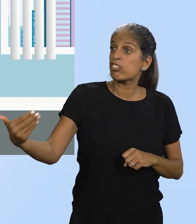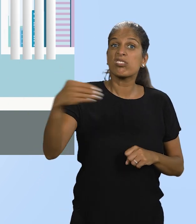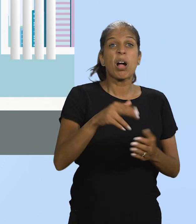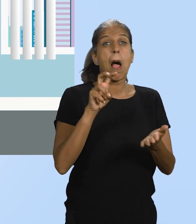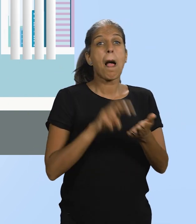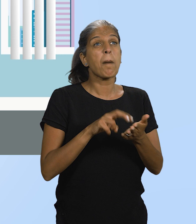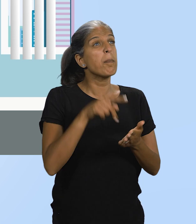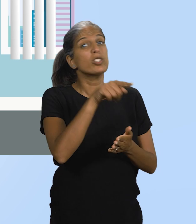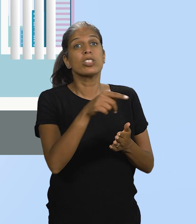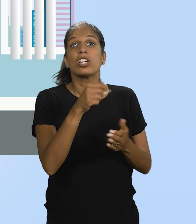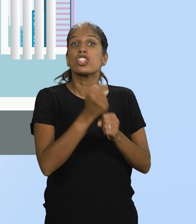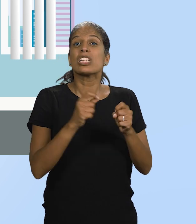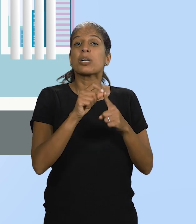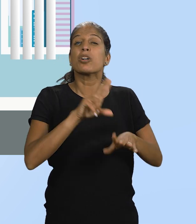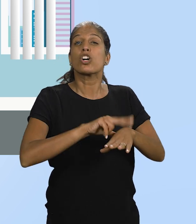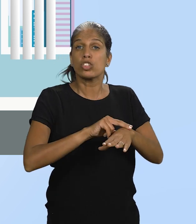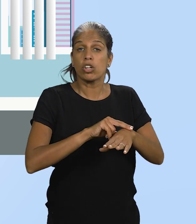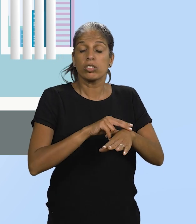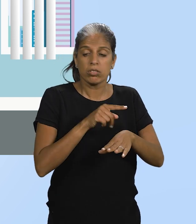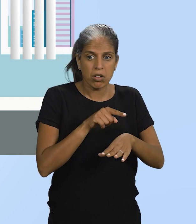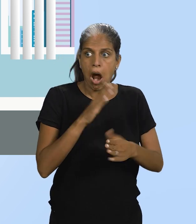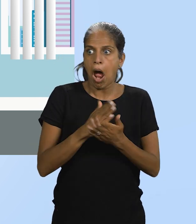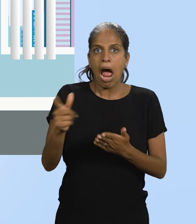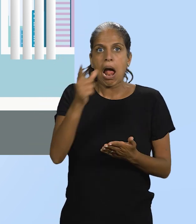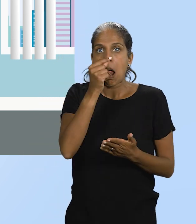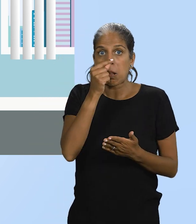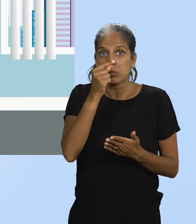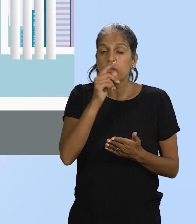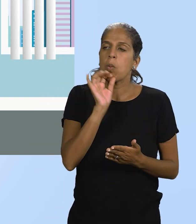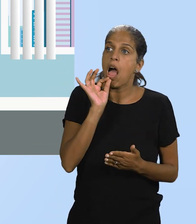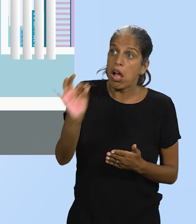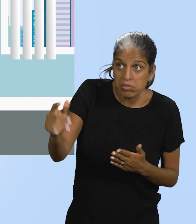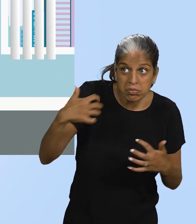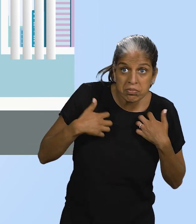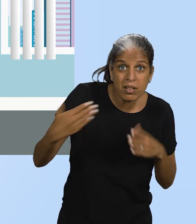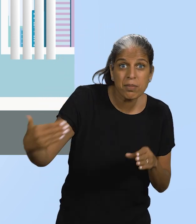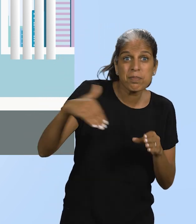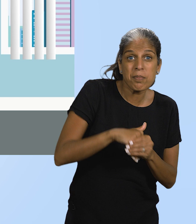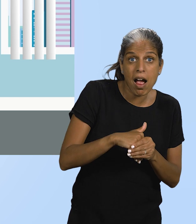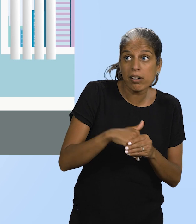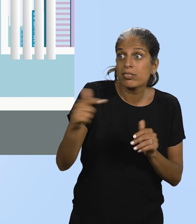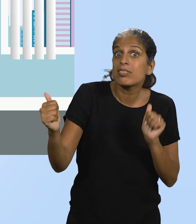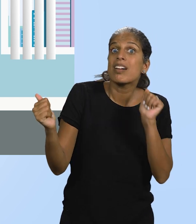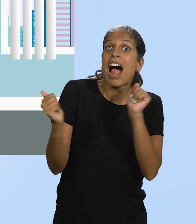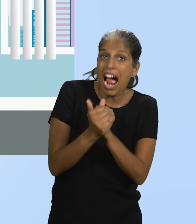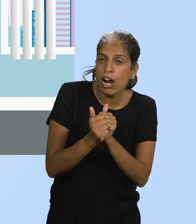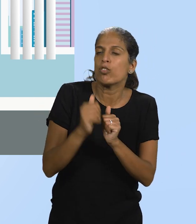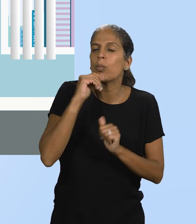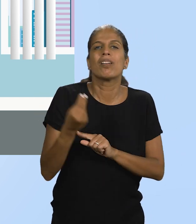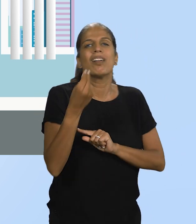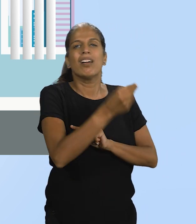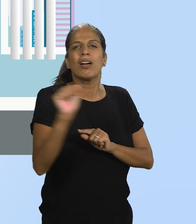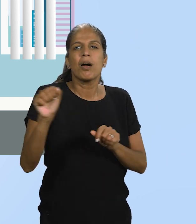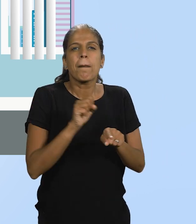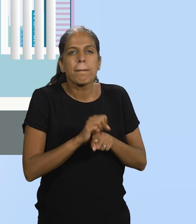appointment at their GP practice, if they are eligible, they'll be asked if they are interested in taking part. If they agree, they will give a blood